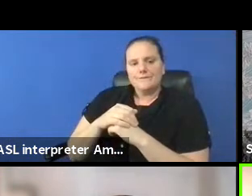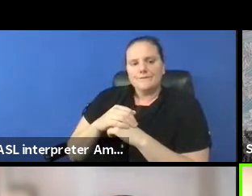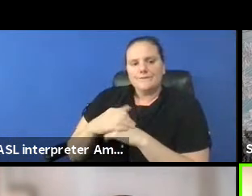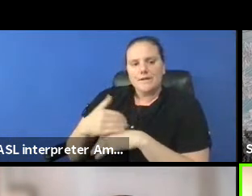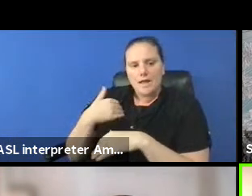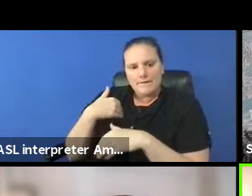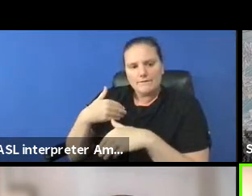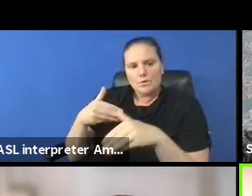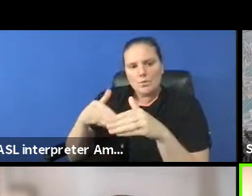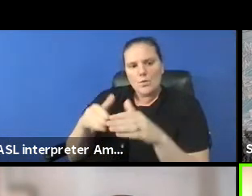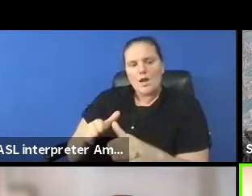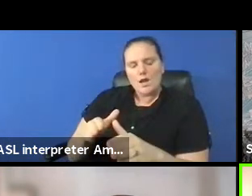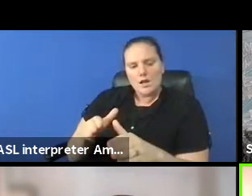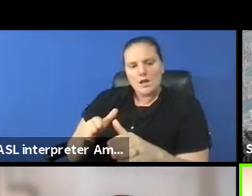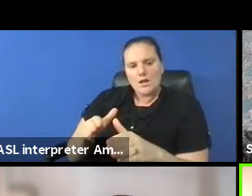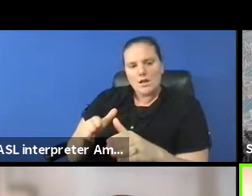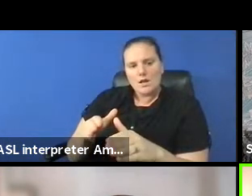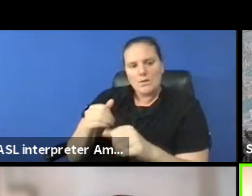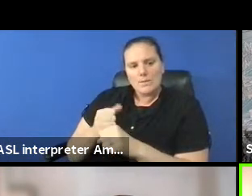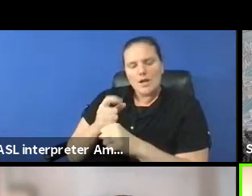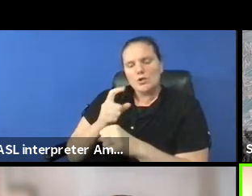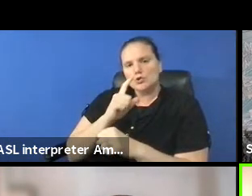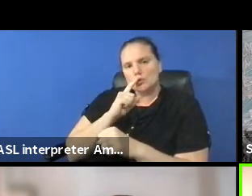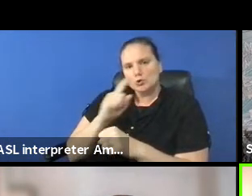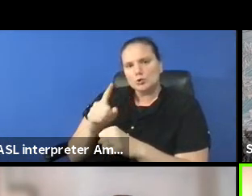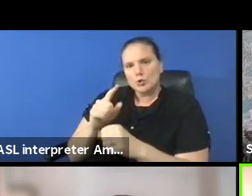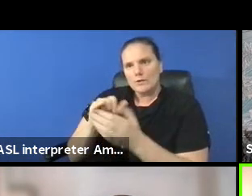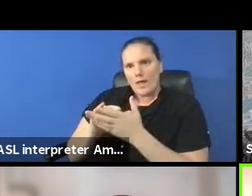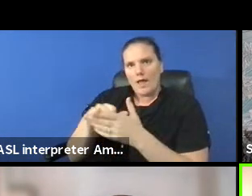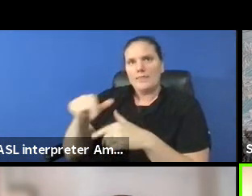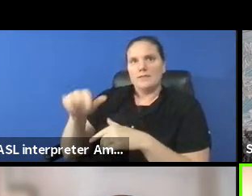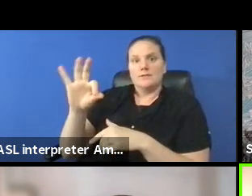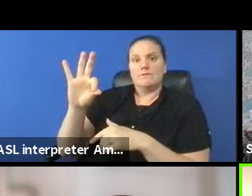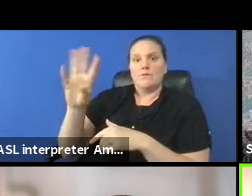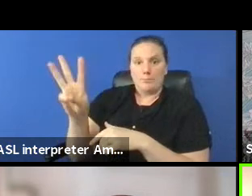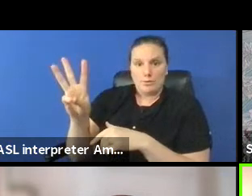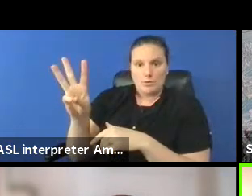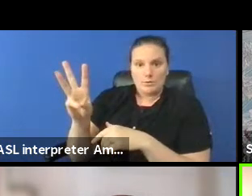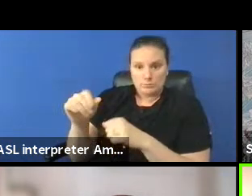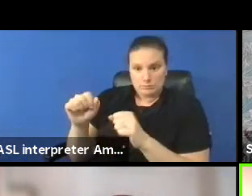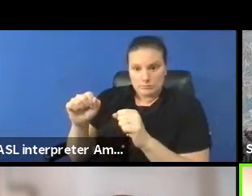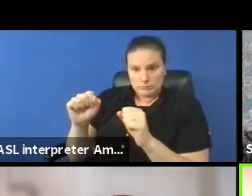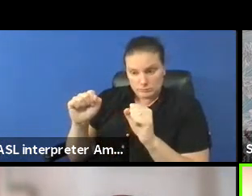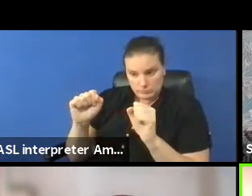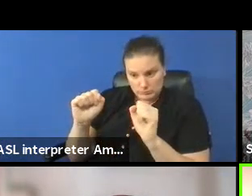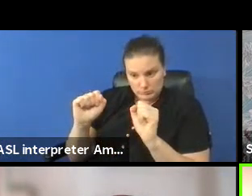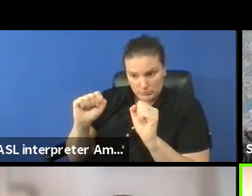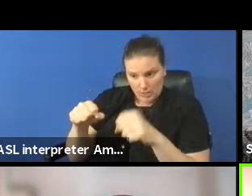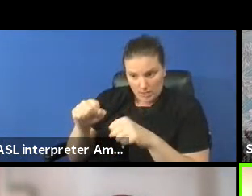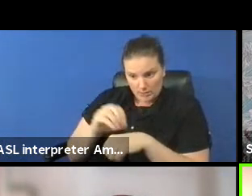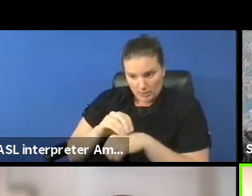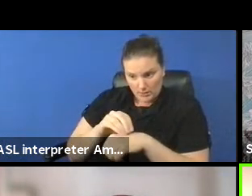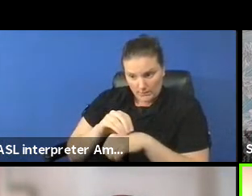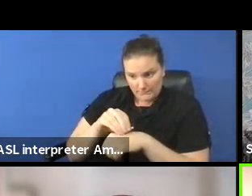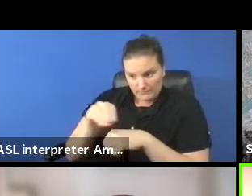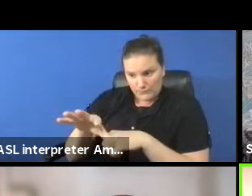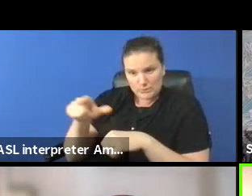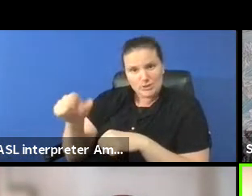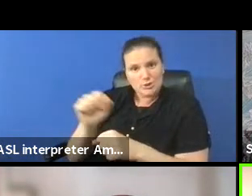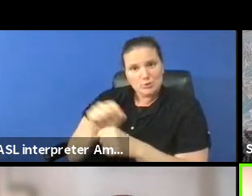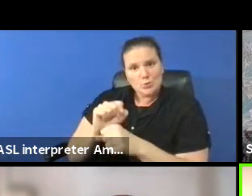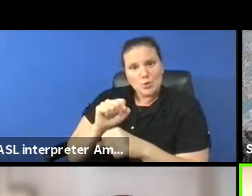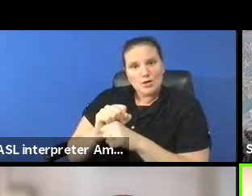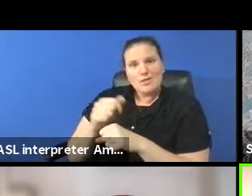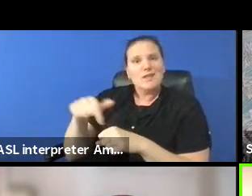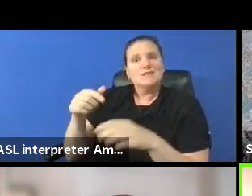way to be able to make sure that this framework is able to influence these, this work and these